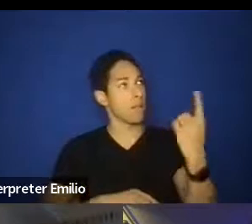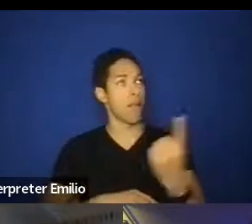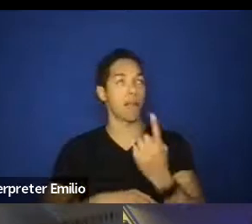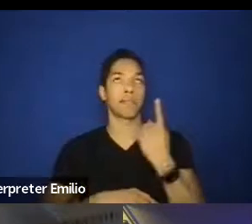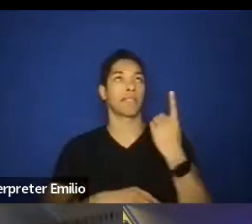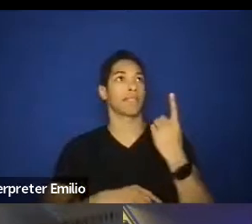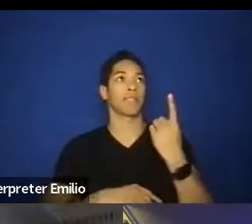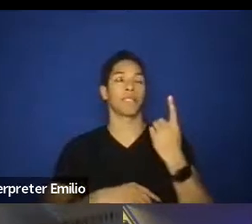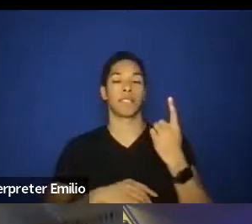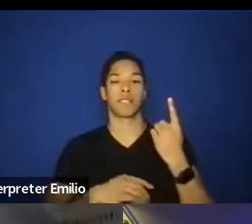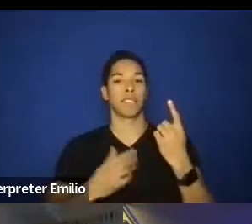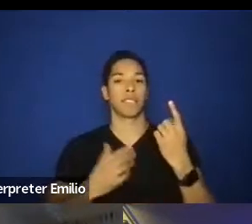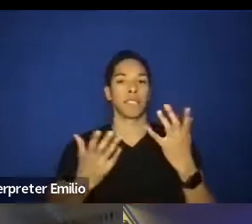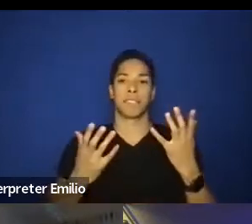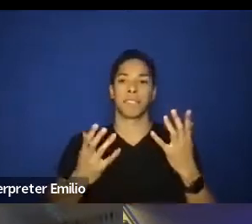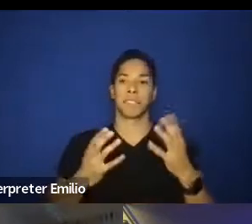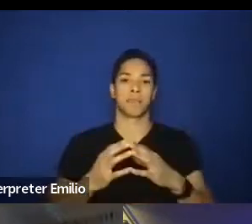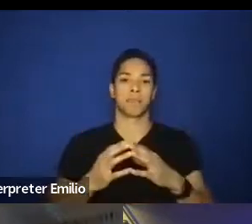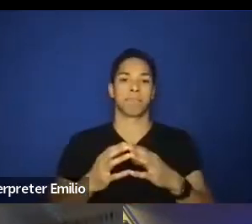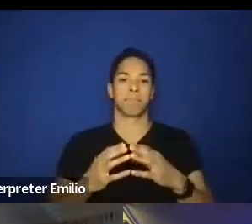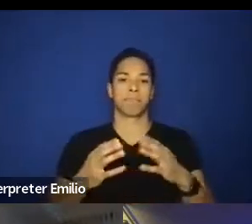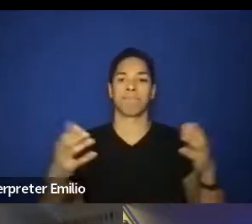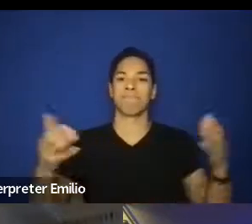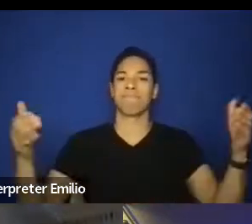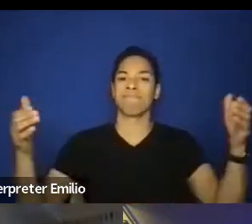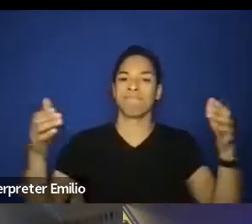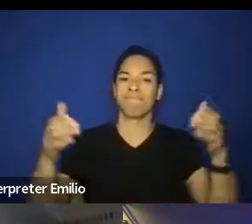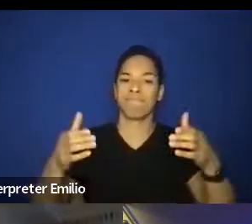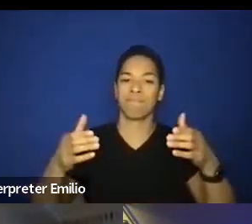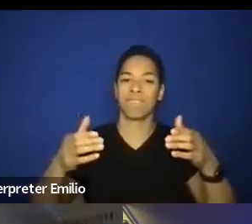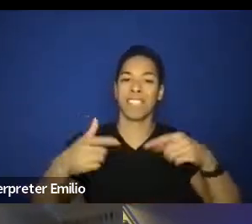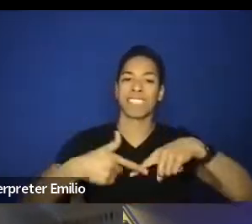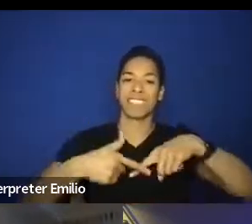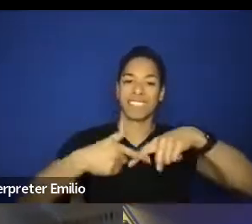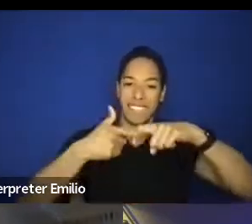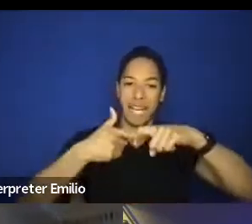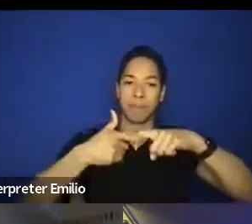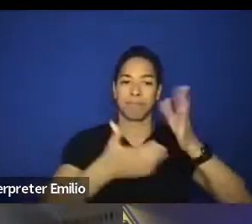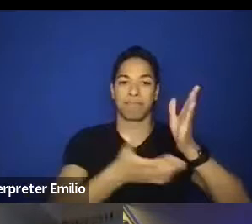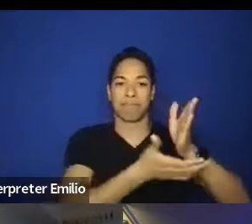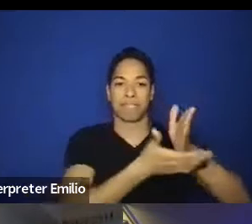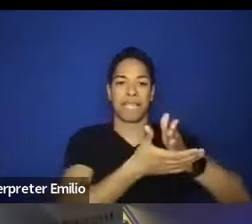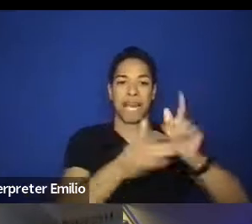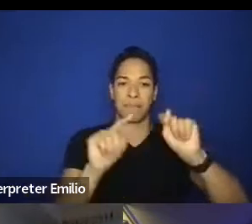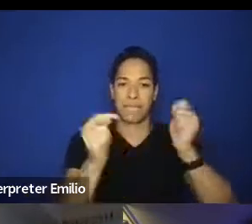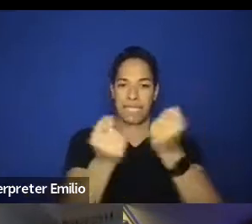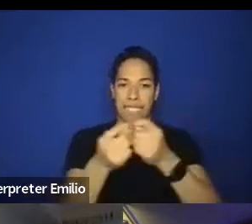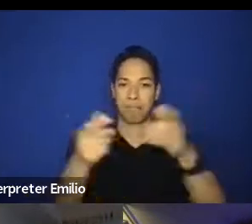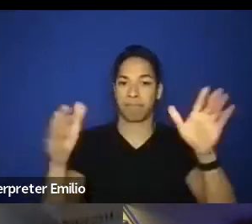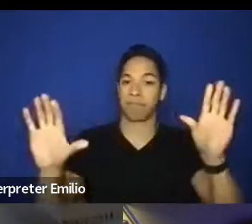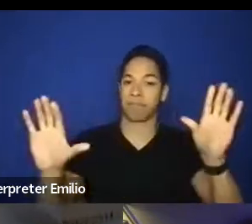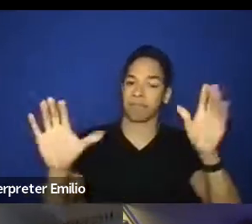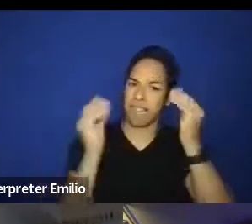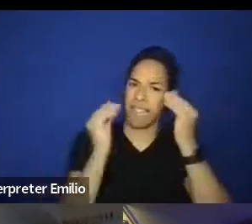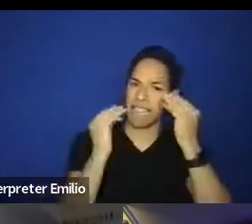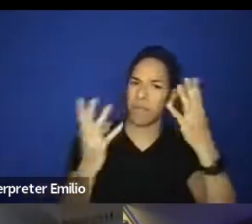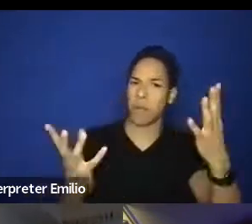just bringing the team to a stop for a moment and say, don't let